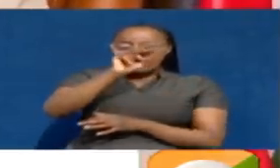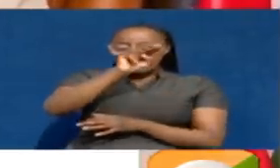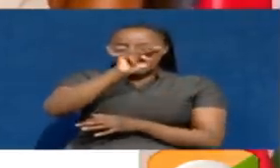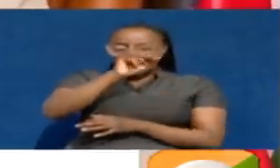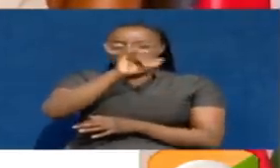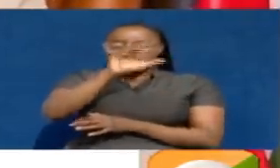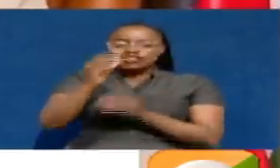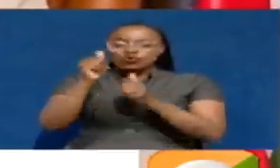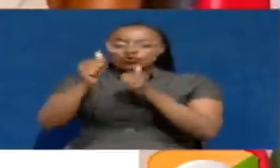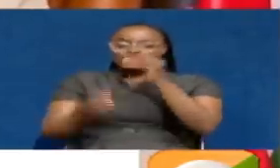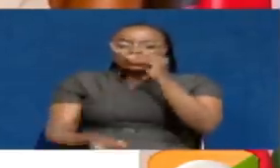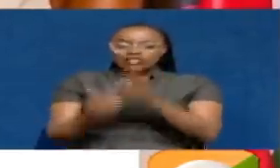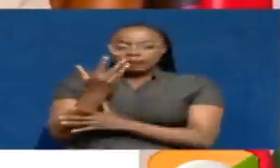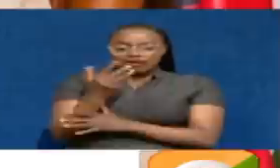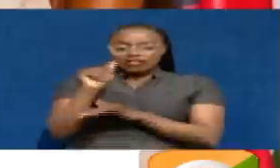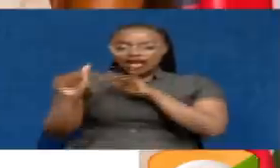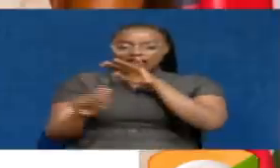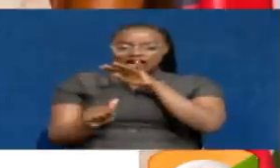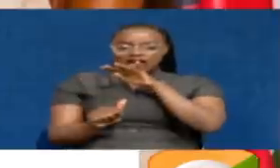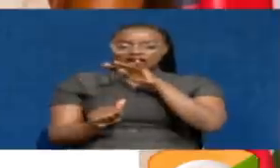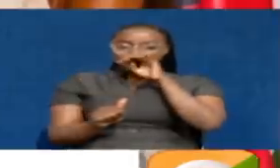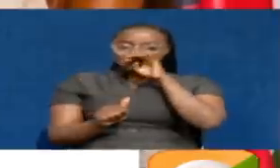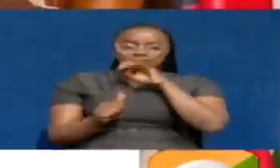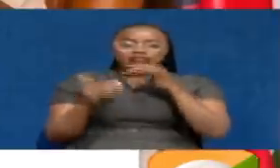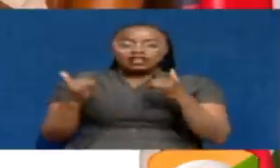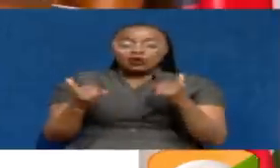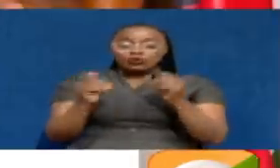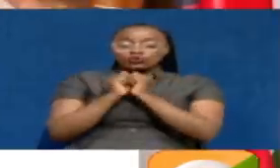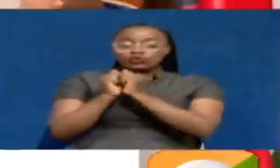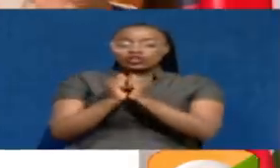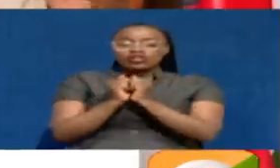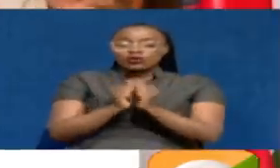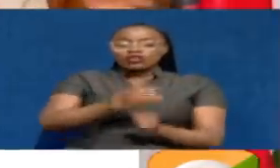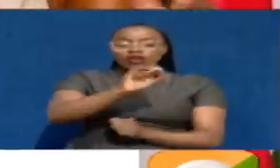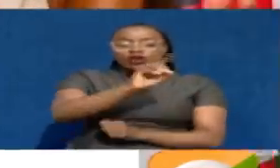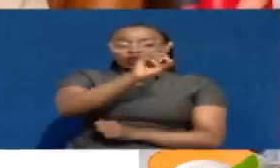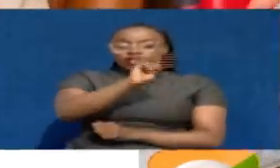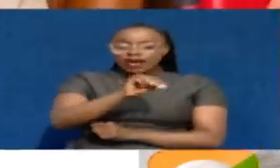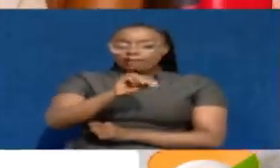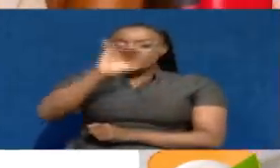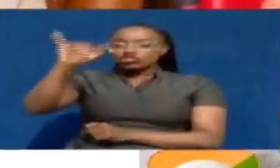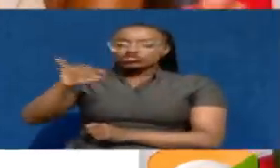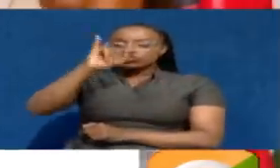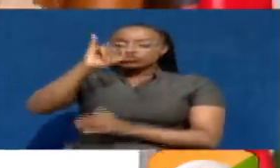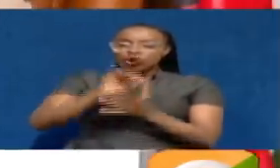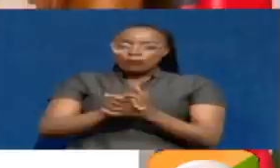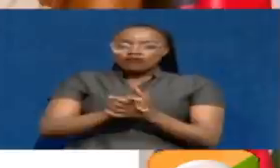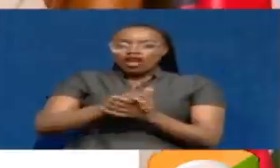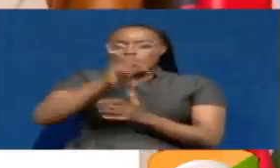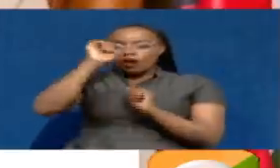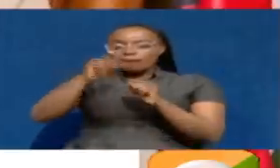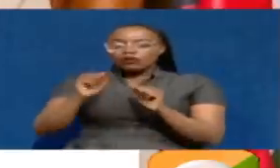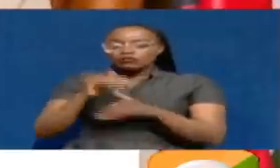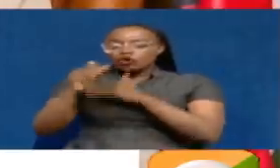they established. And we are here with the ODM Jubilee, which we can then